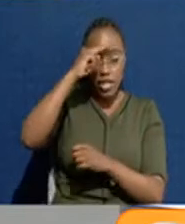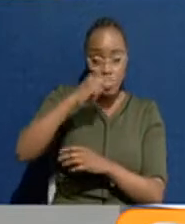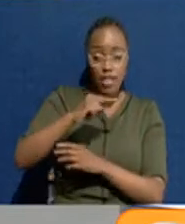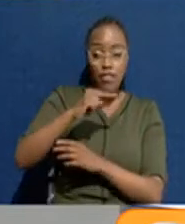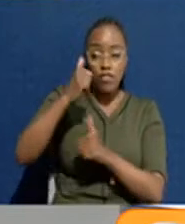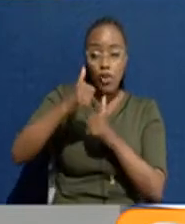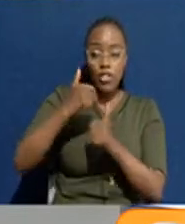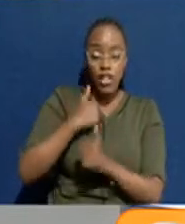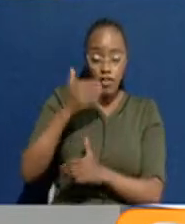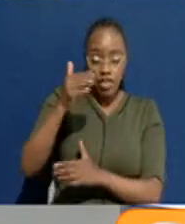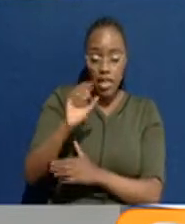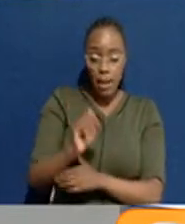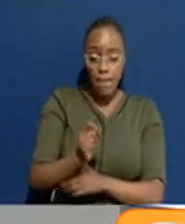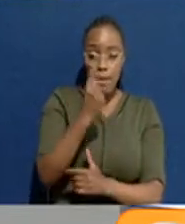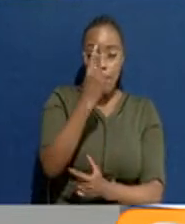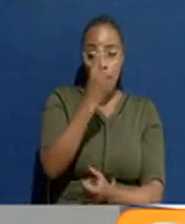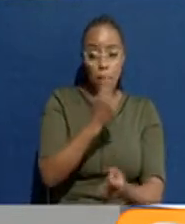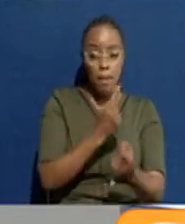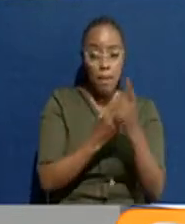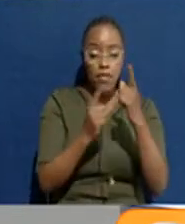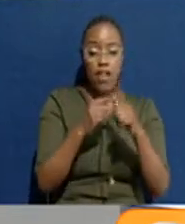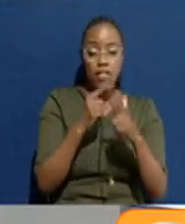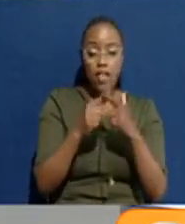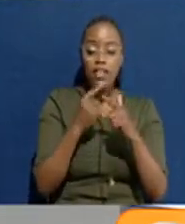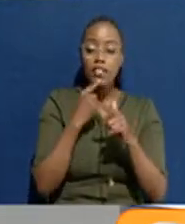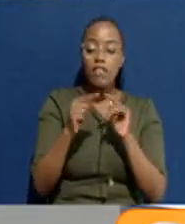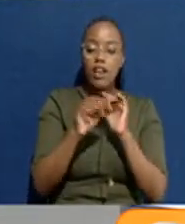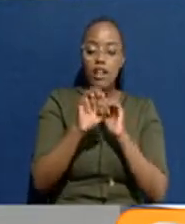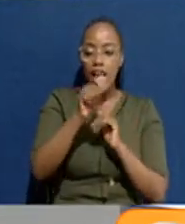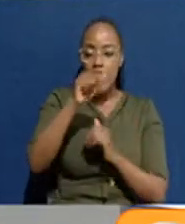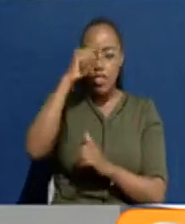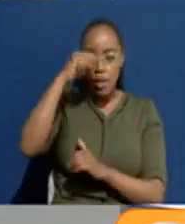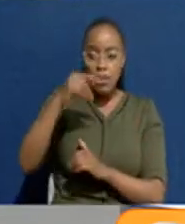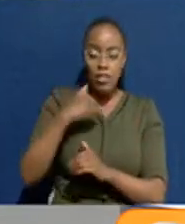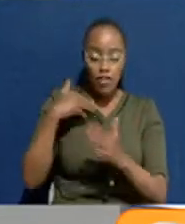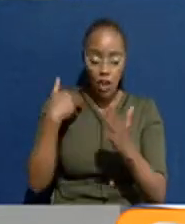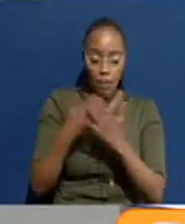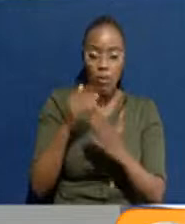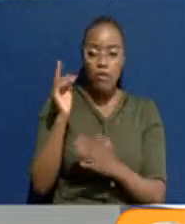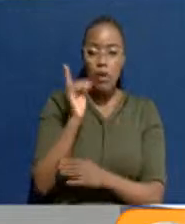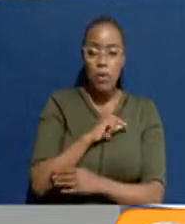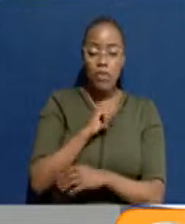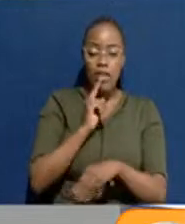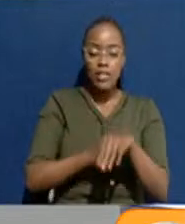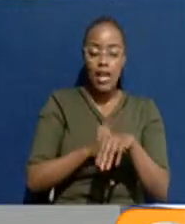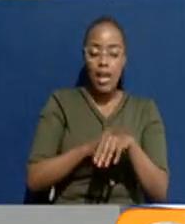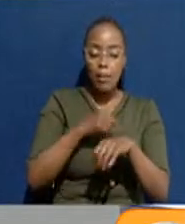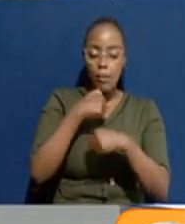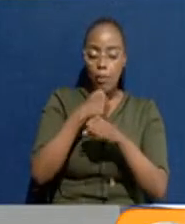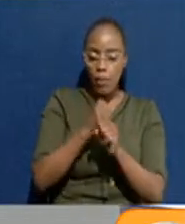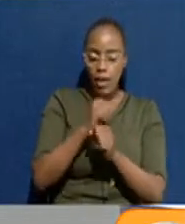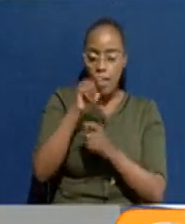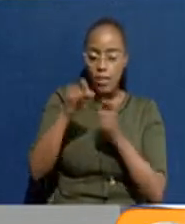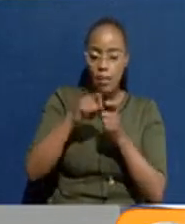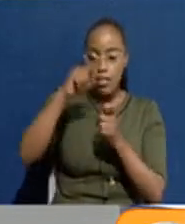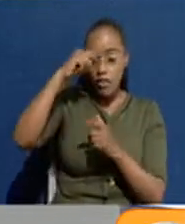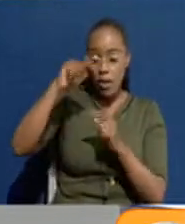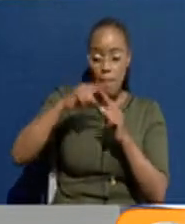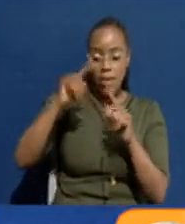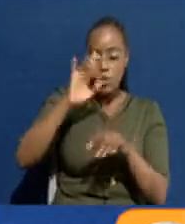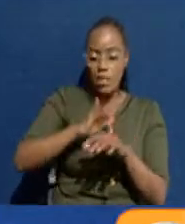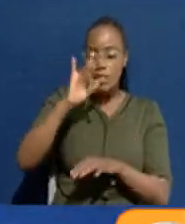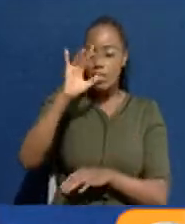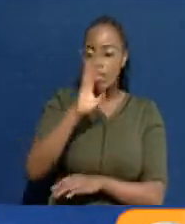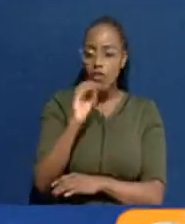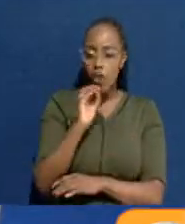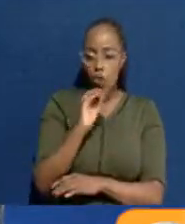the day, it becomes counterproductive. And I'll give you another policy that has proved that when you make certain policies and you are not very sensitive on